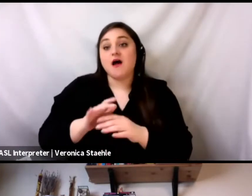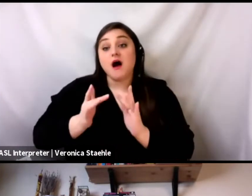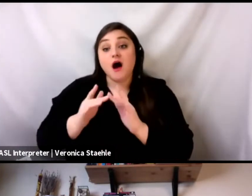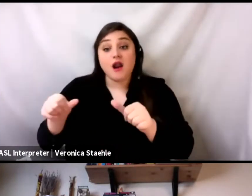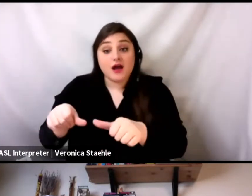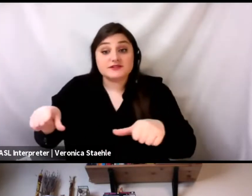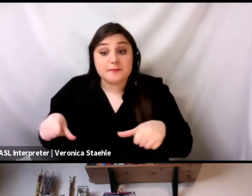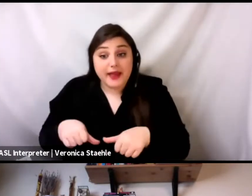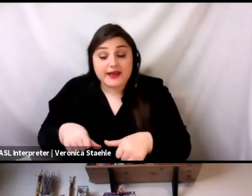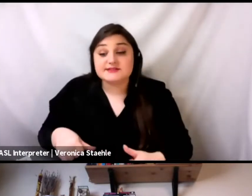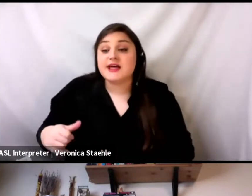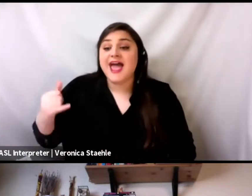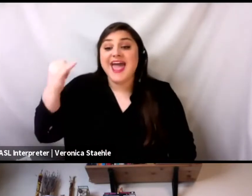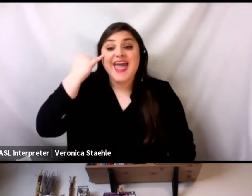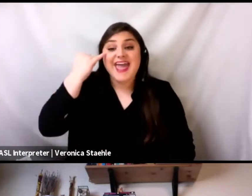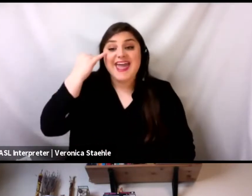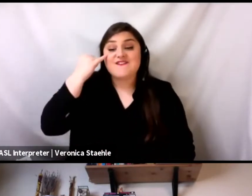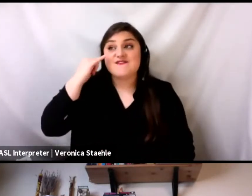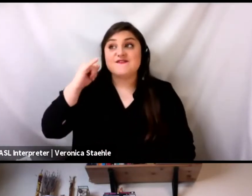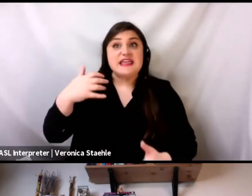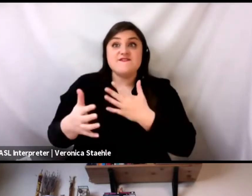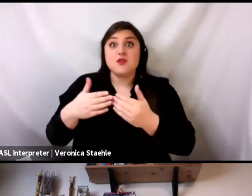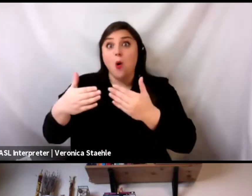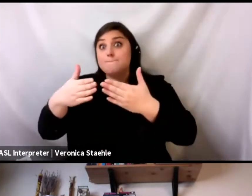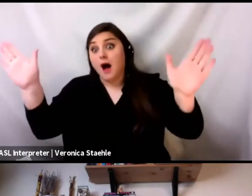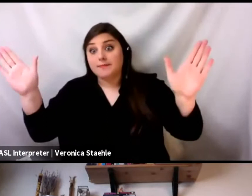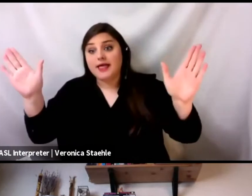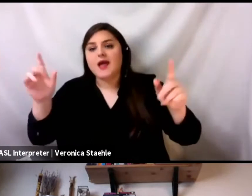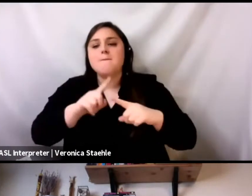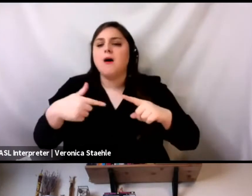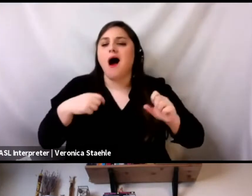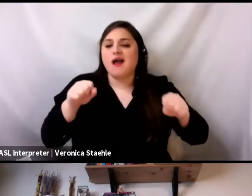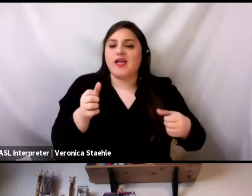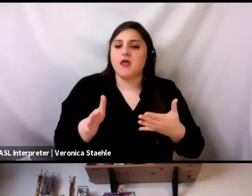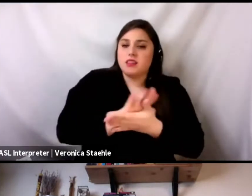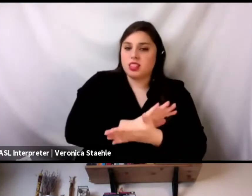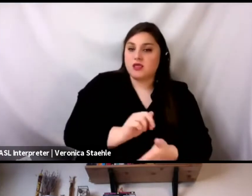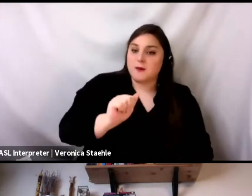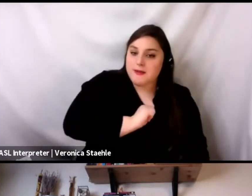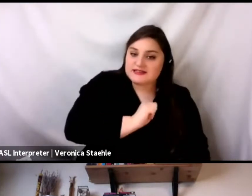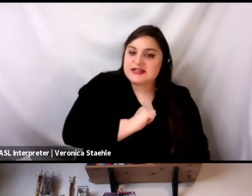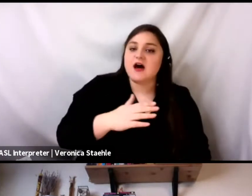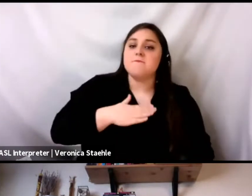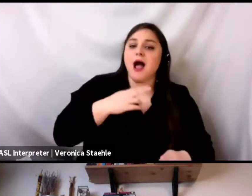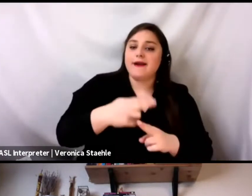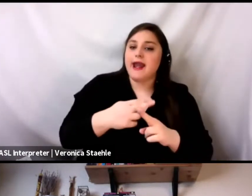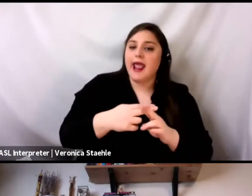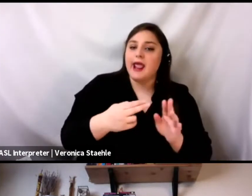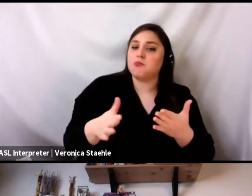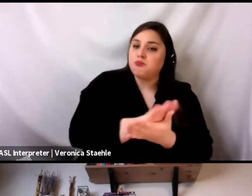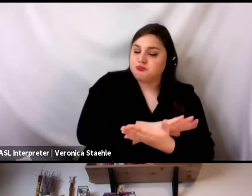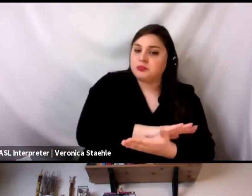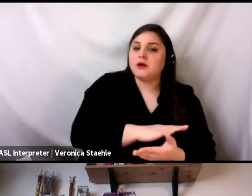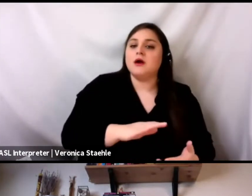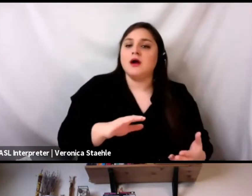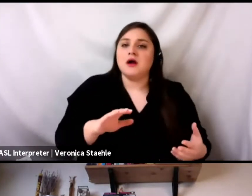not identifiable, I feel more private, but it's like a minor aspect added to what's already